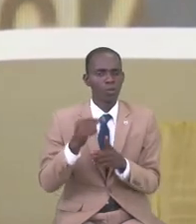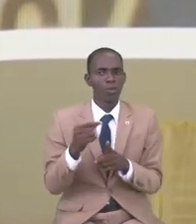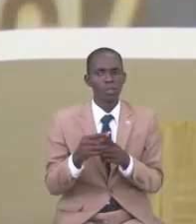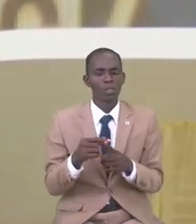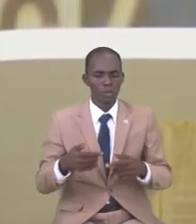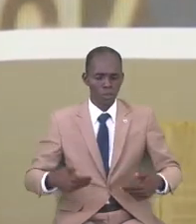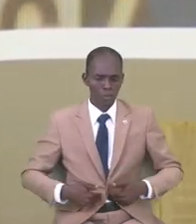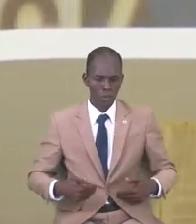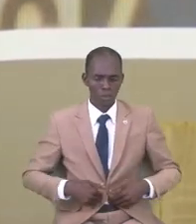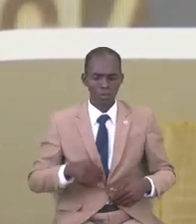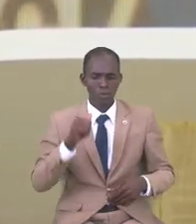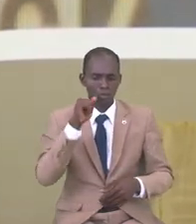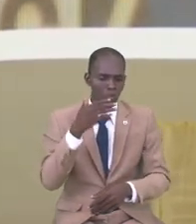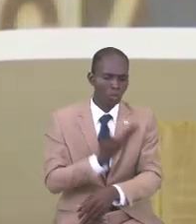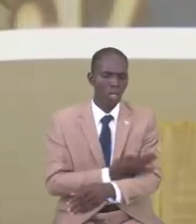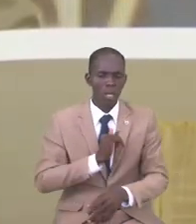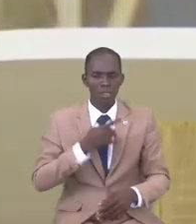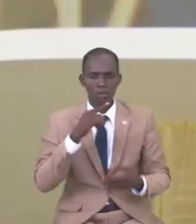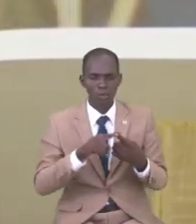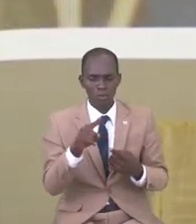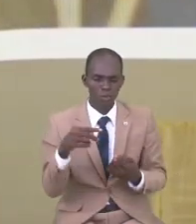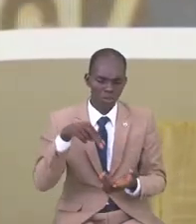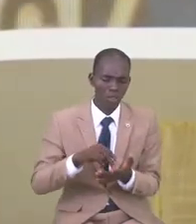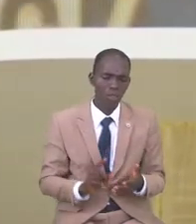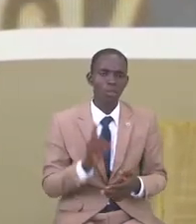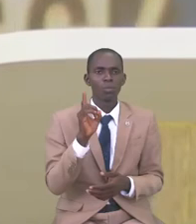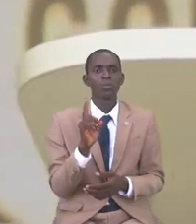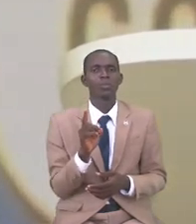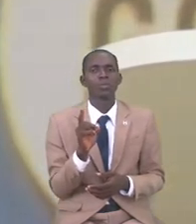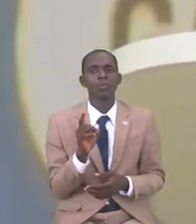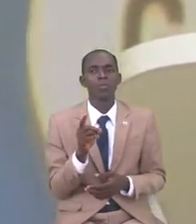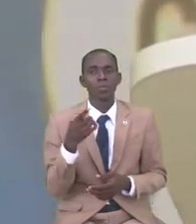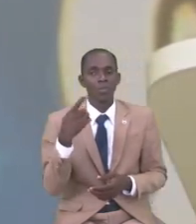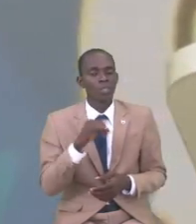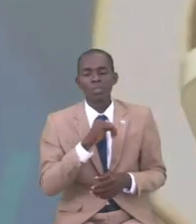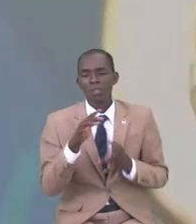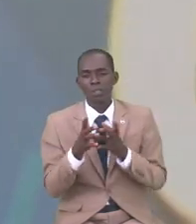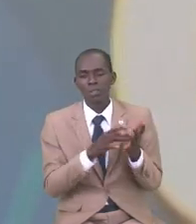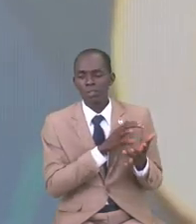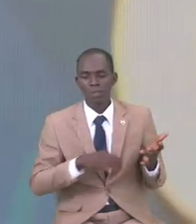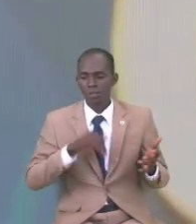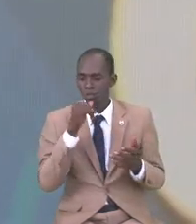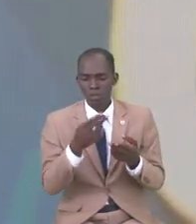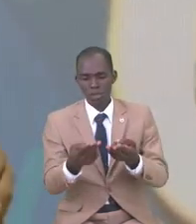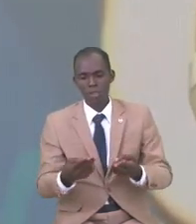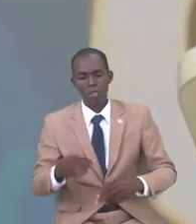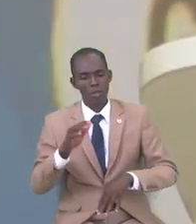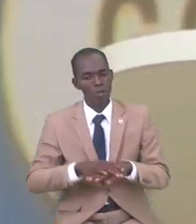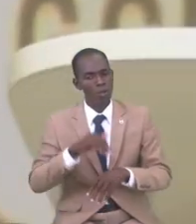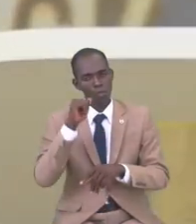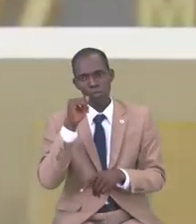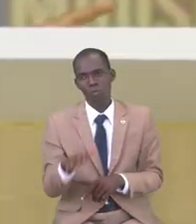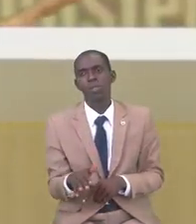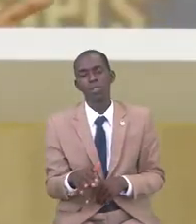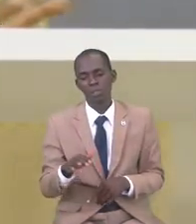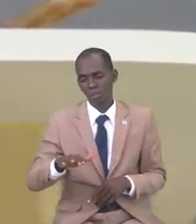lady, daughter, I say unto you, arise. They didn't lie on her. You understand? As you move